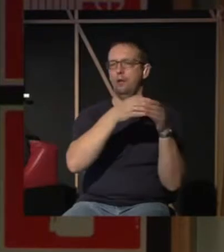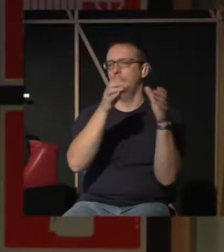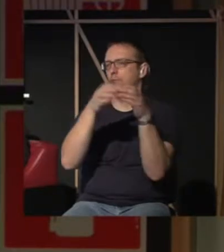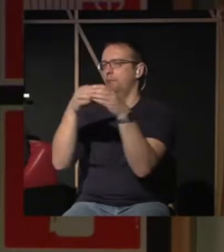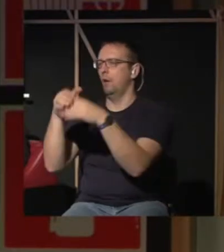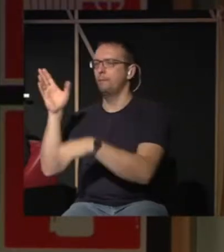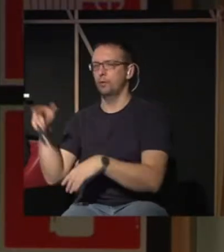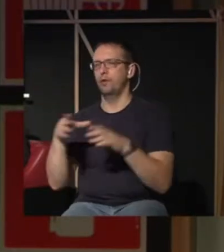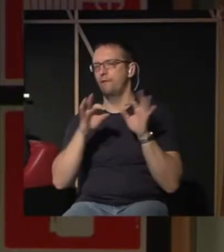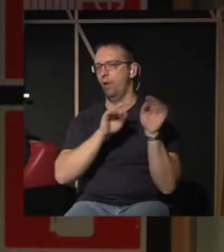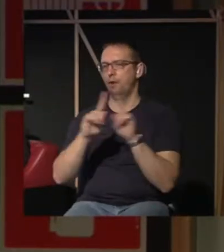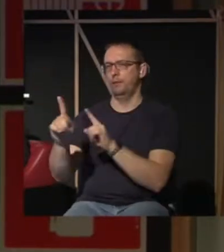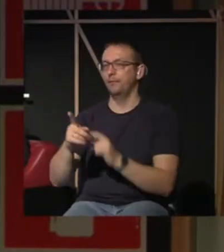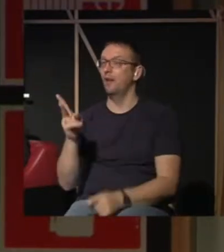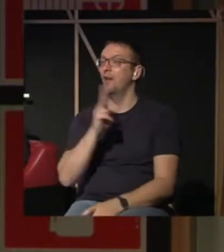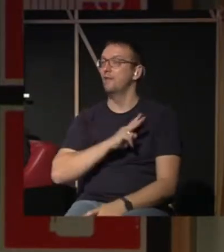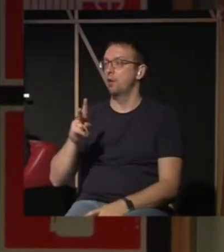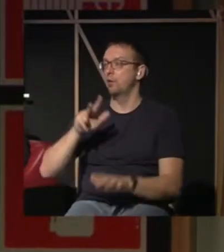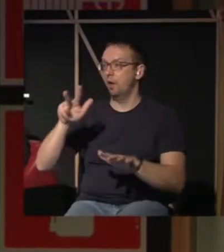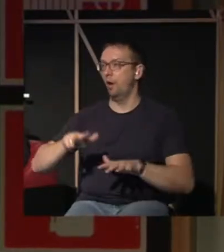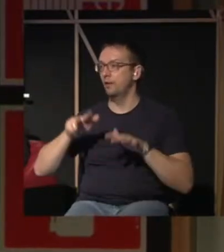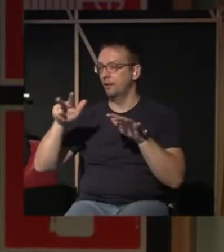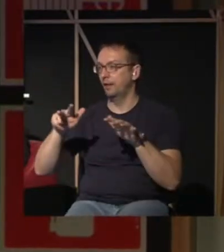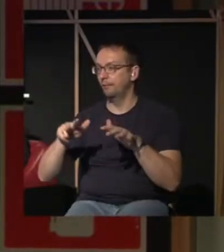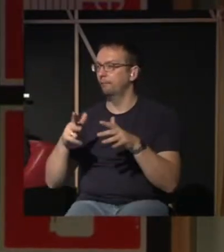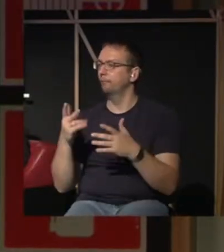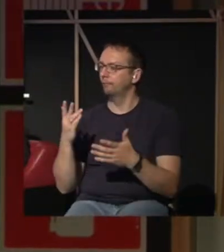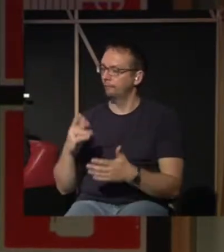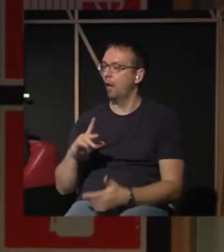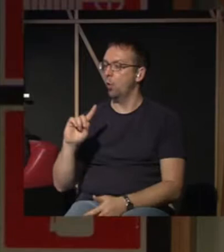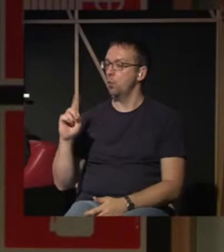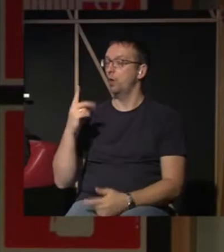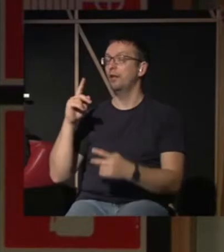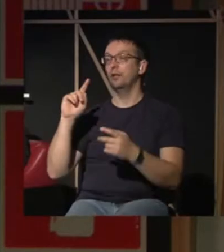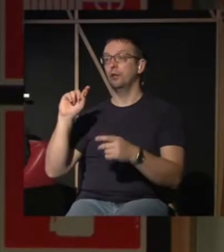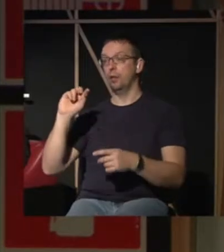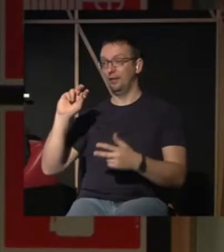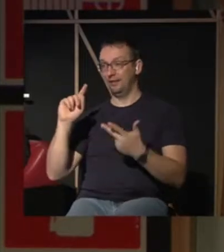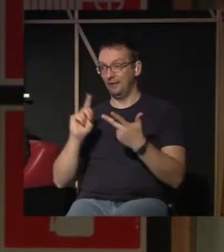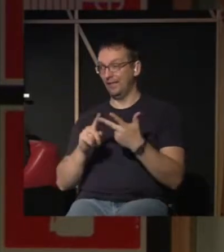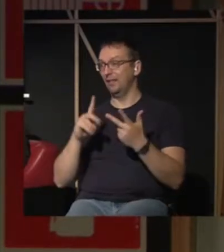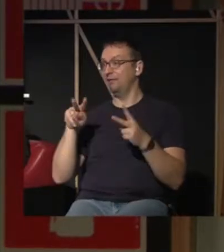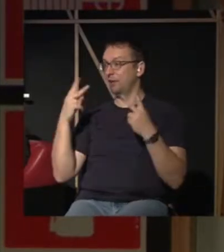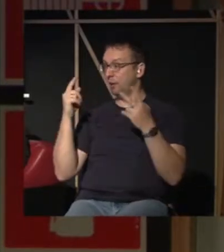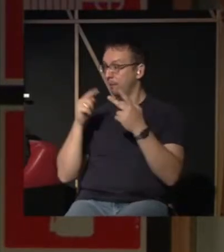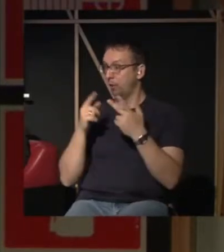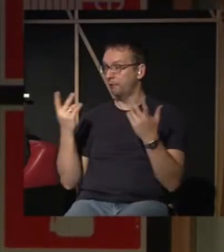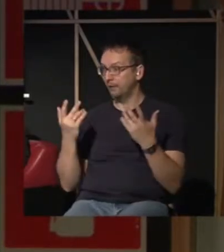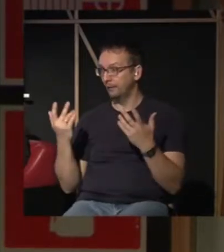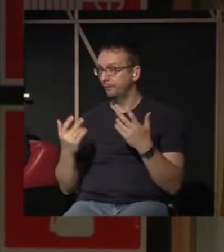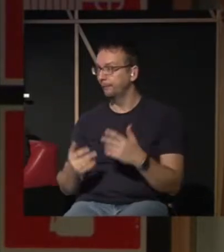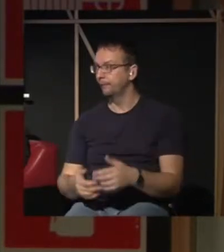2018, we also had another big milestone in which FIFA used a set of handbooks, especially for the